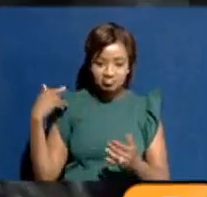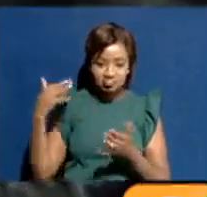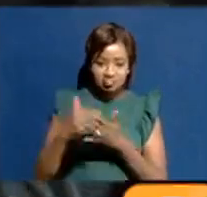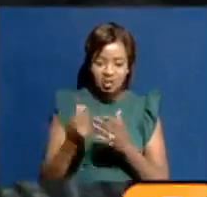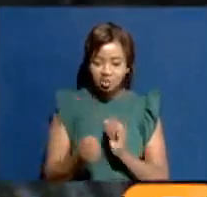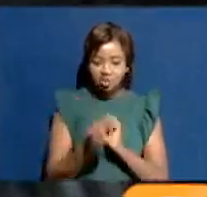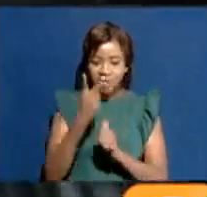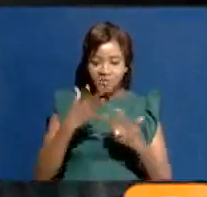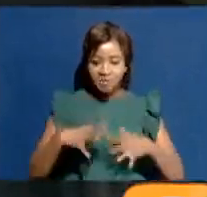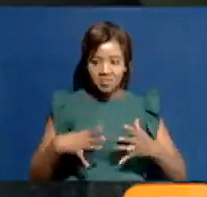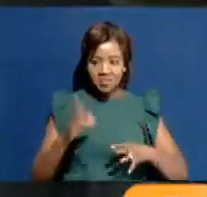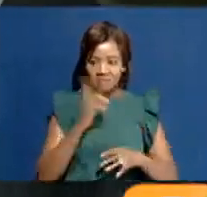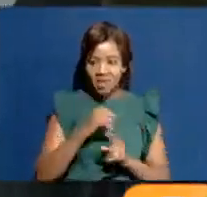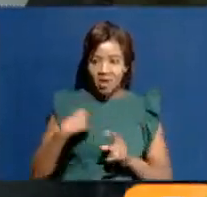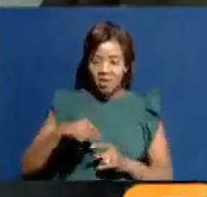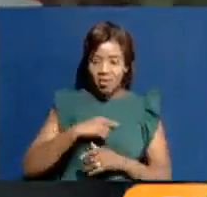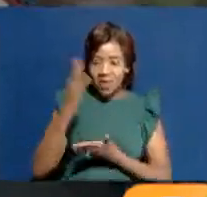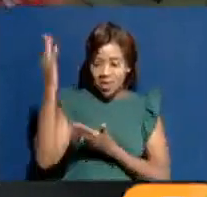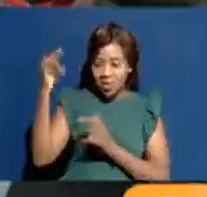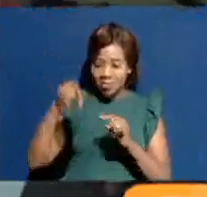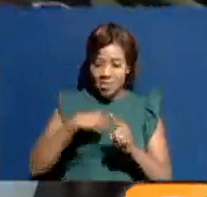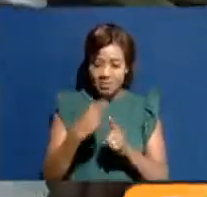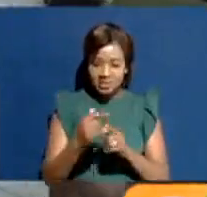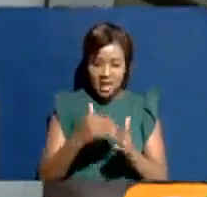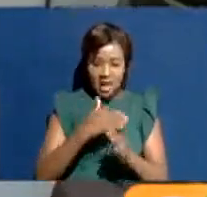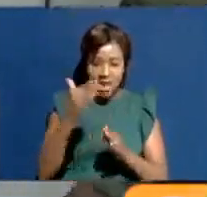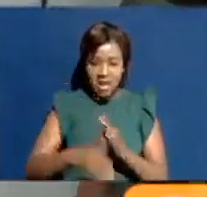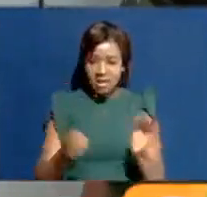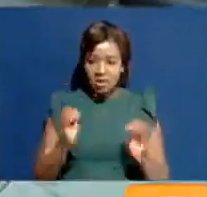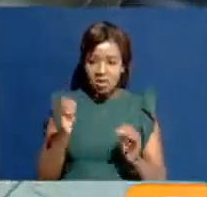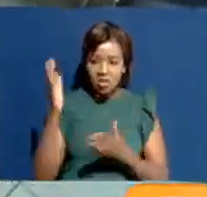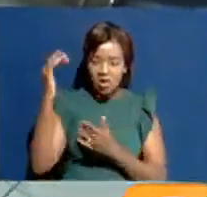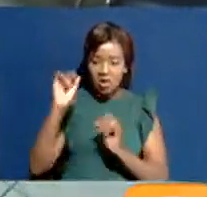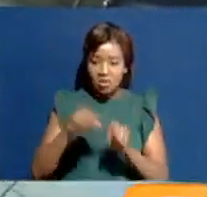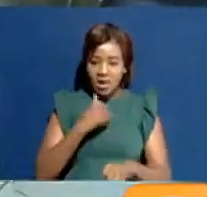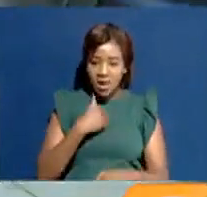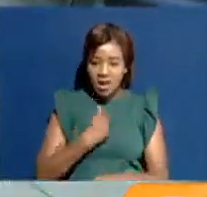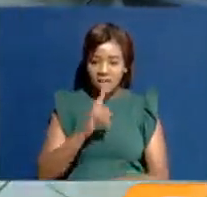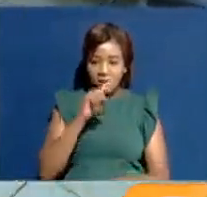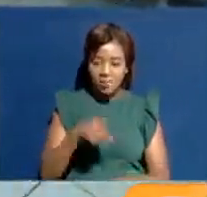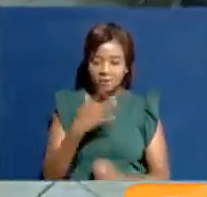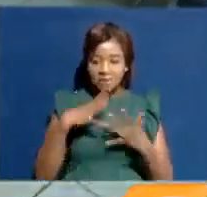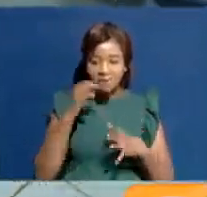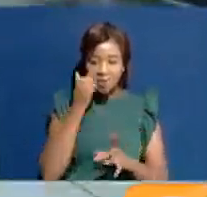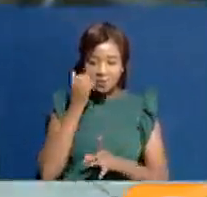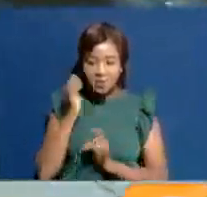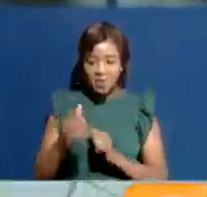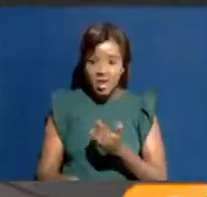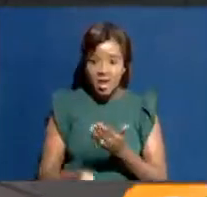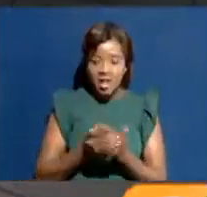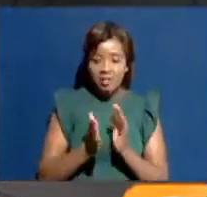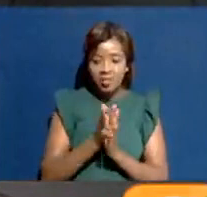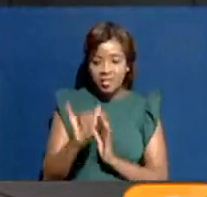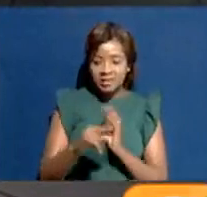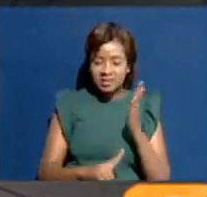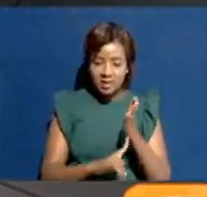patients. We hope before the end of the year to have up to 1,000 patients that will have helped with this technology. We're